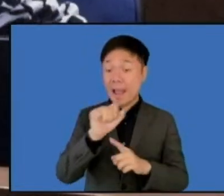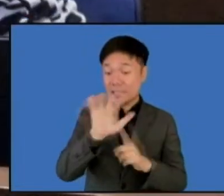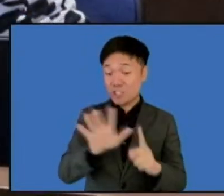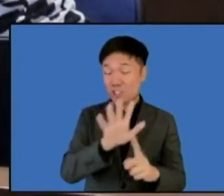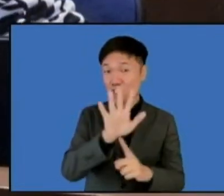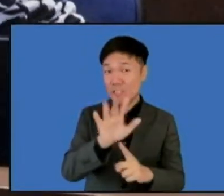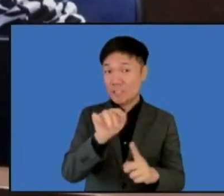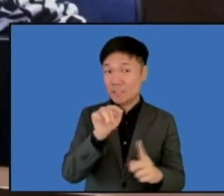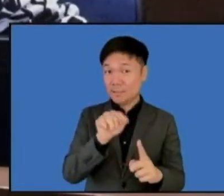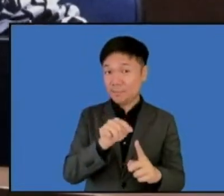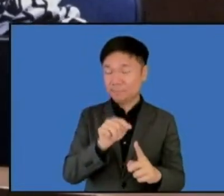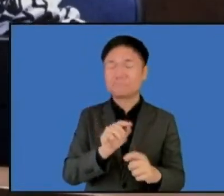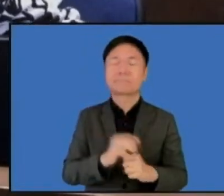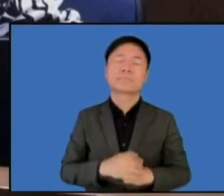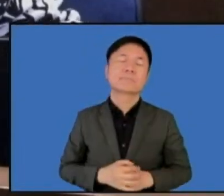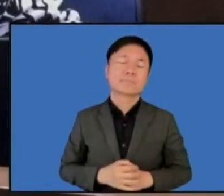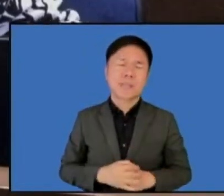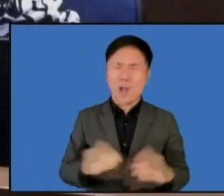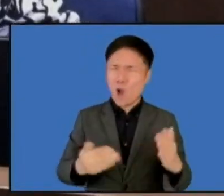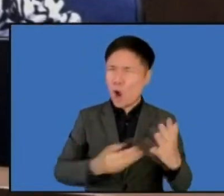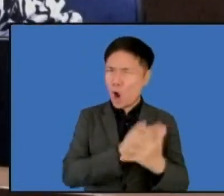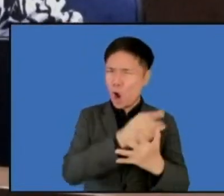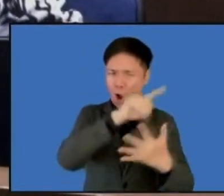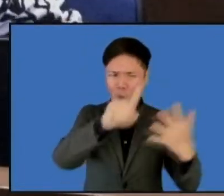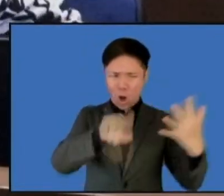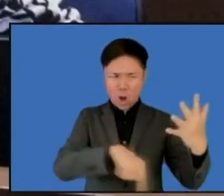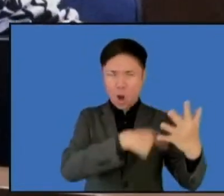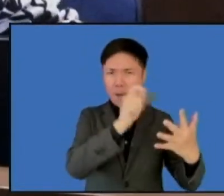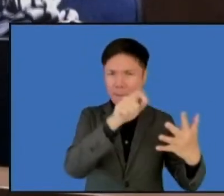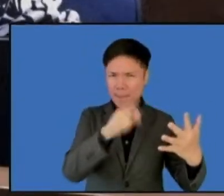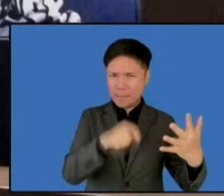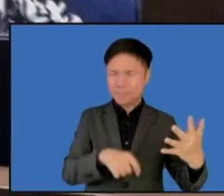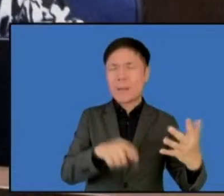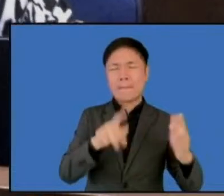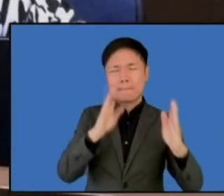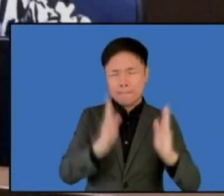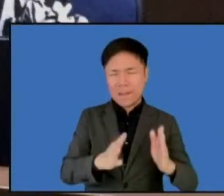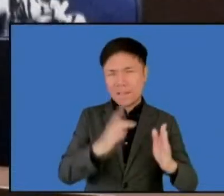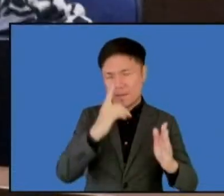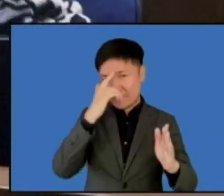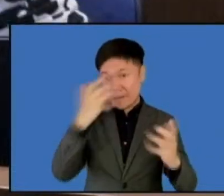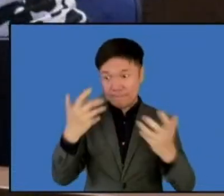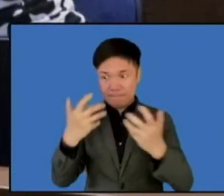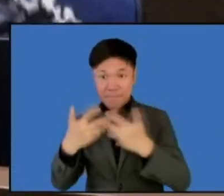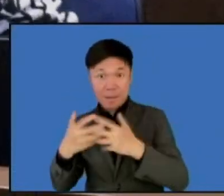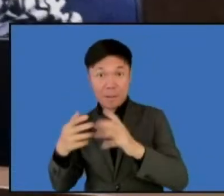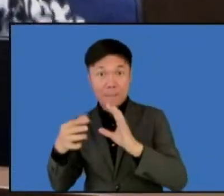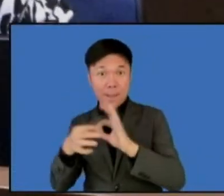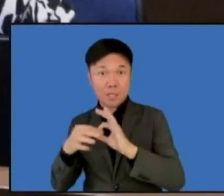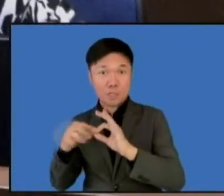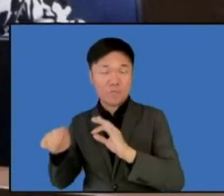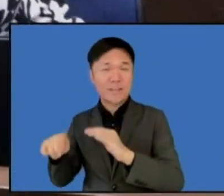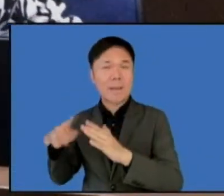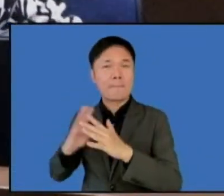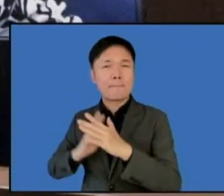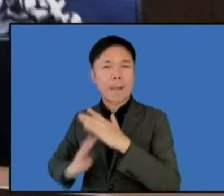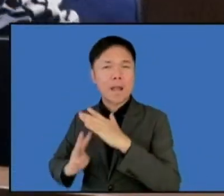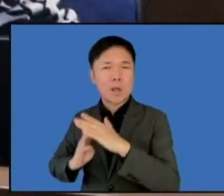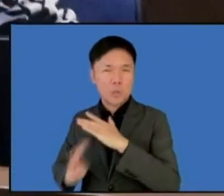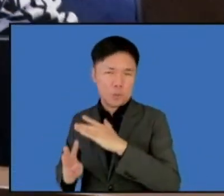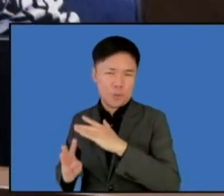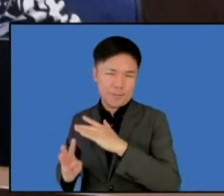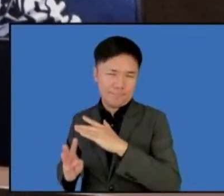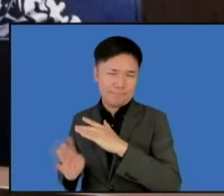that all the indicators should be disaggregated by the migratory status. So For example,